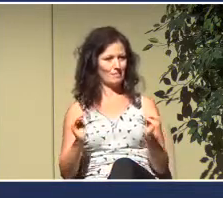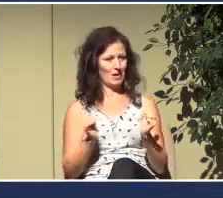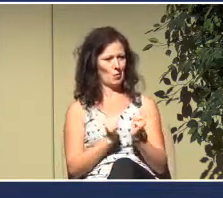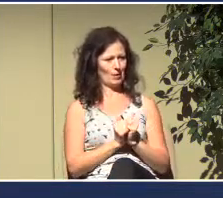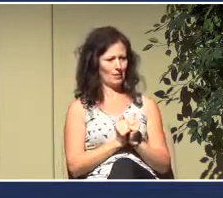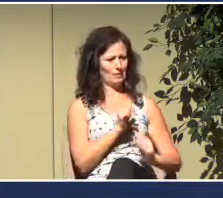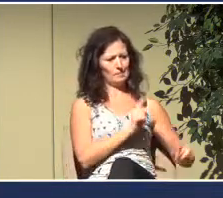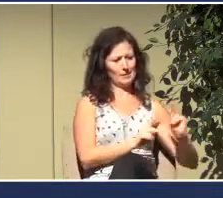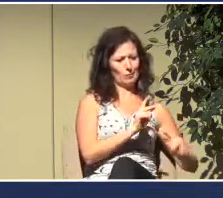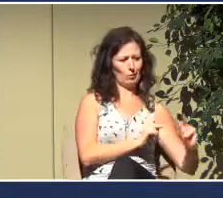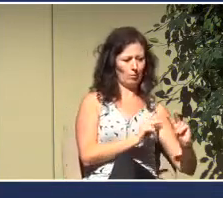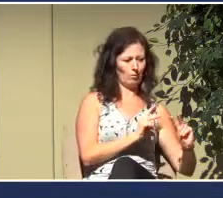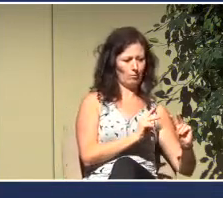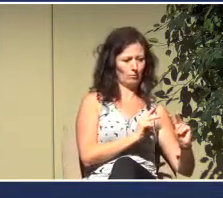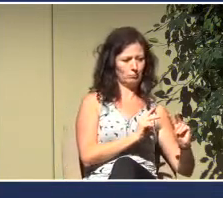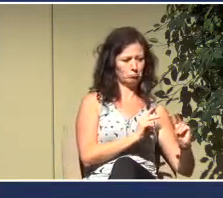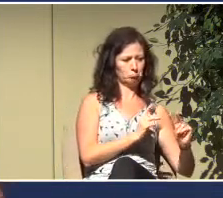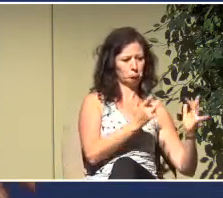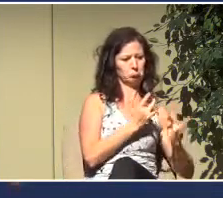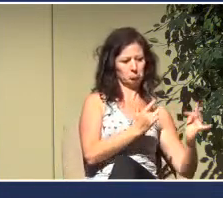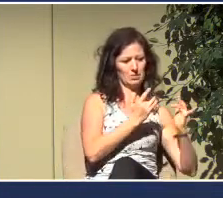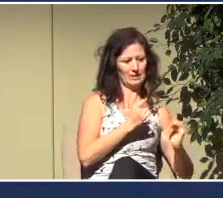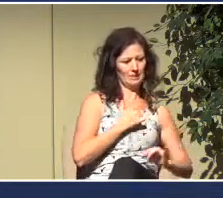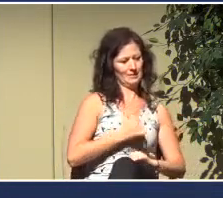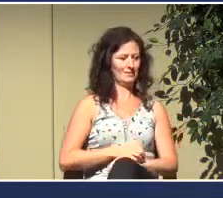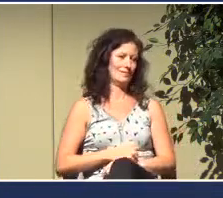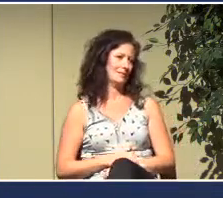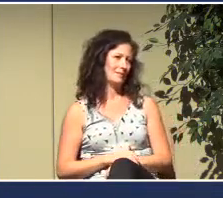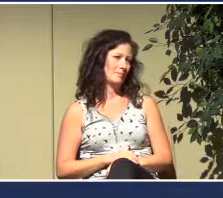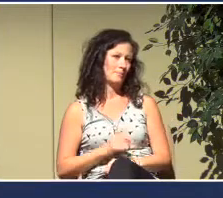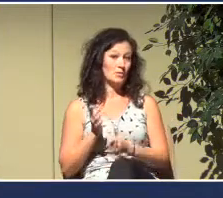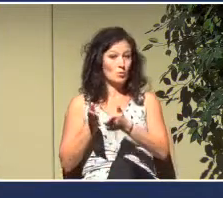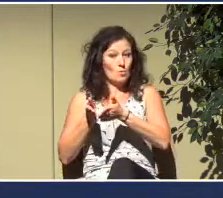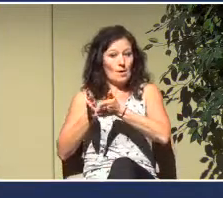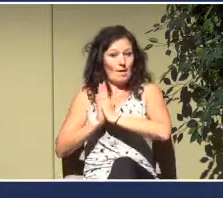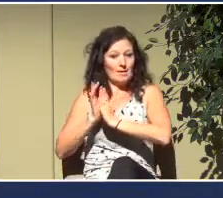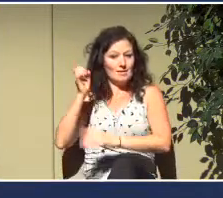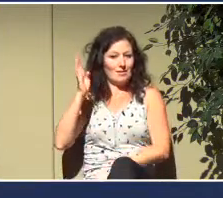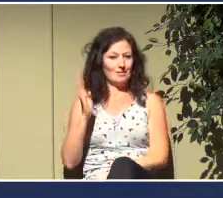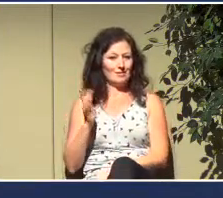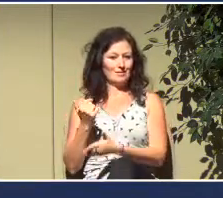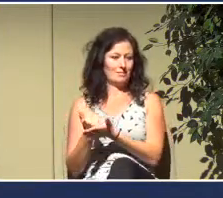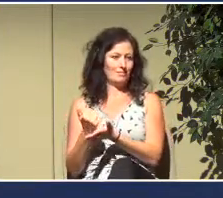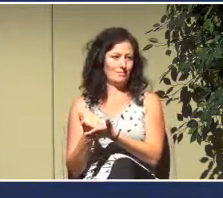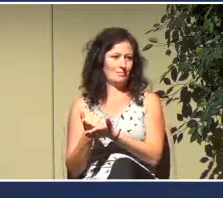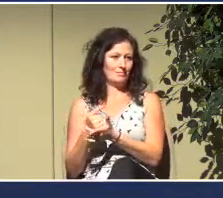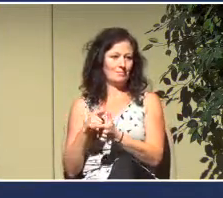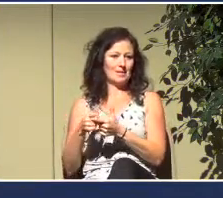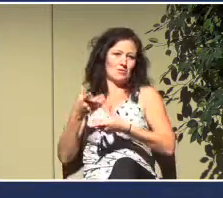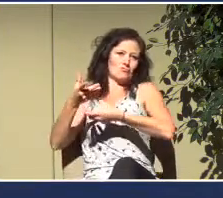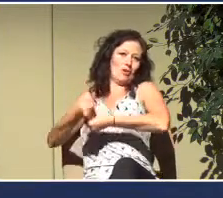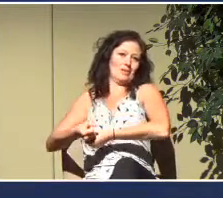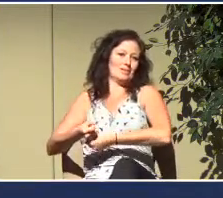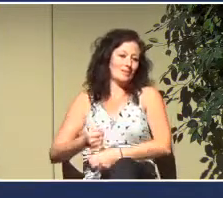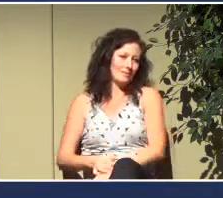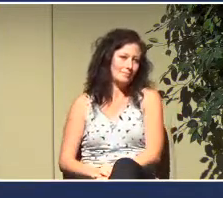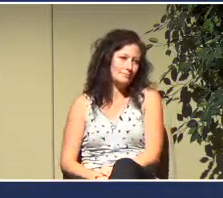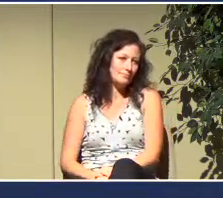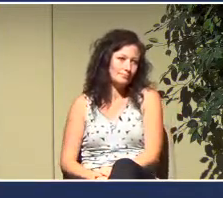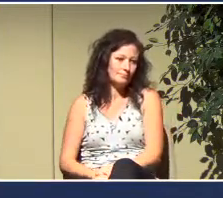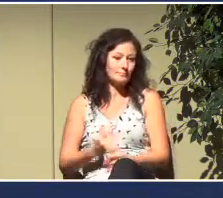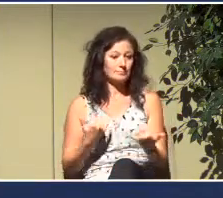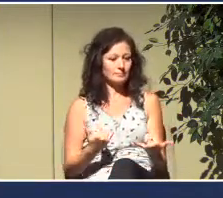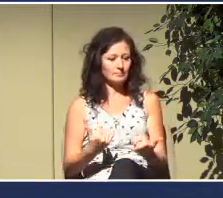Right? So then you ask God for help and then you trust him in the battle. God, I know I'm feeling down right now and there's real